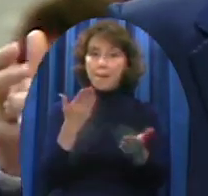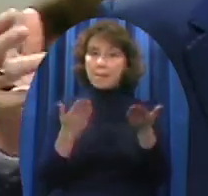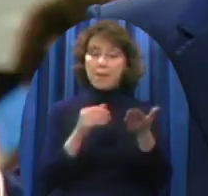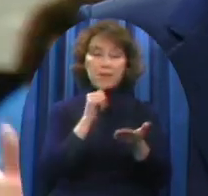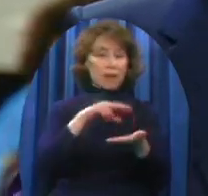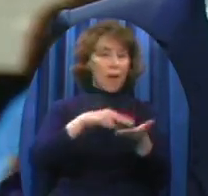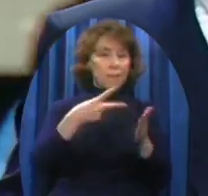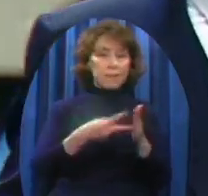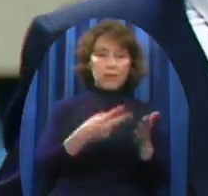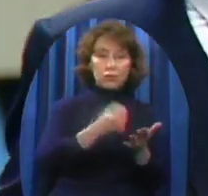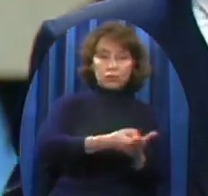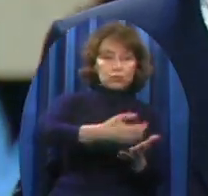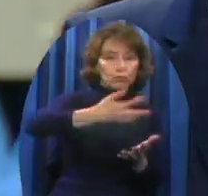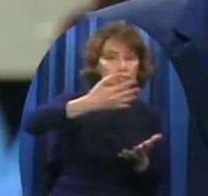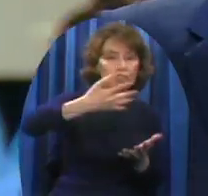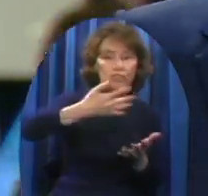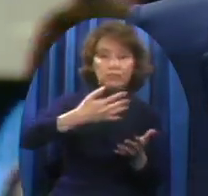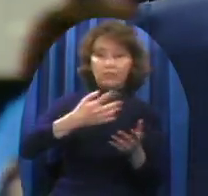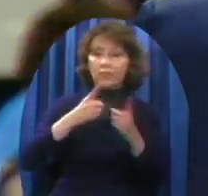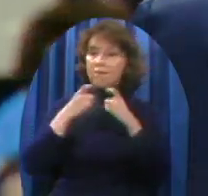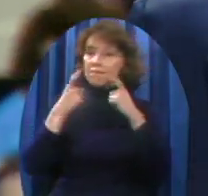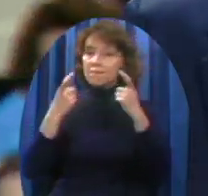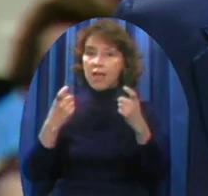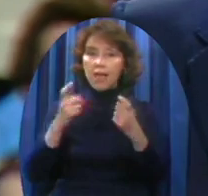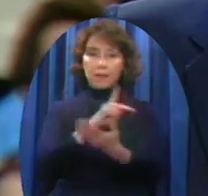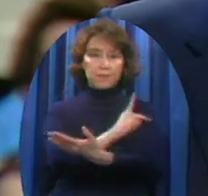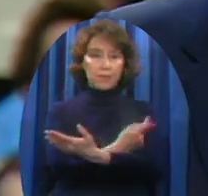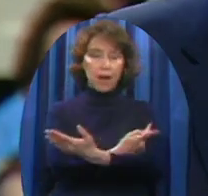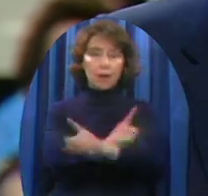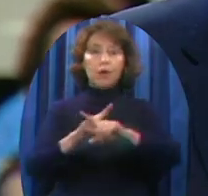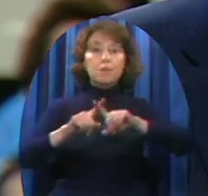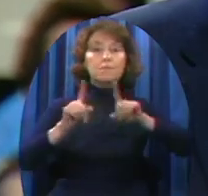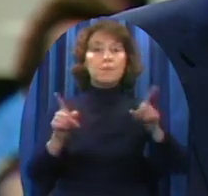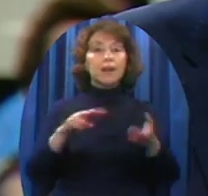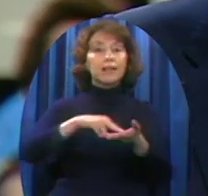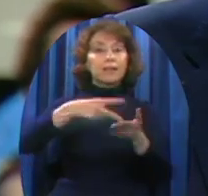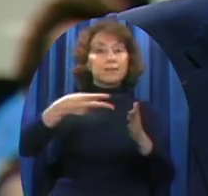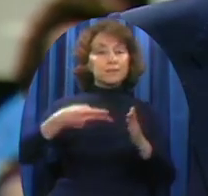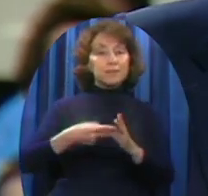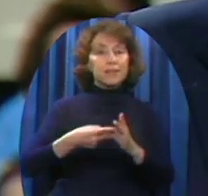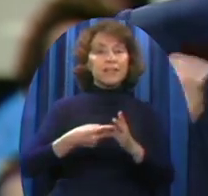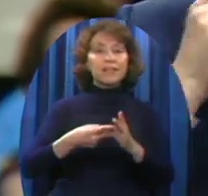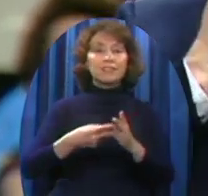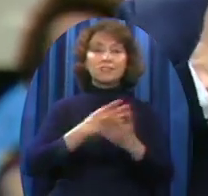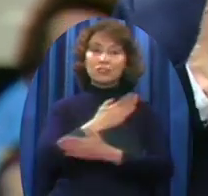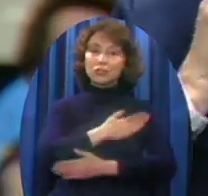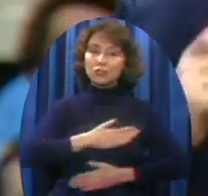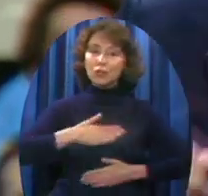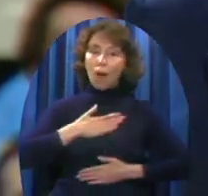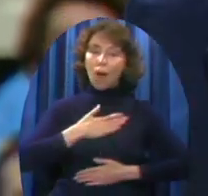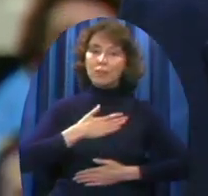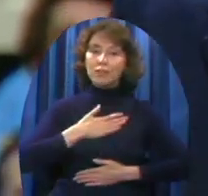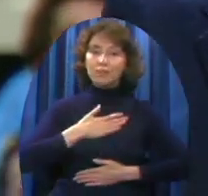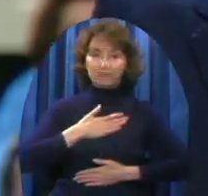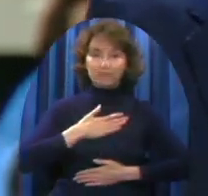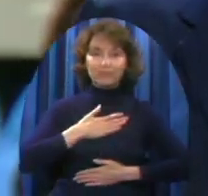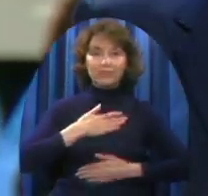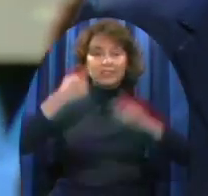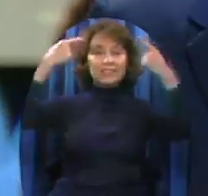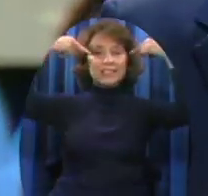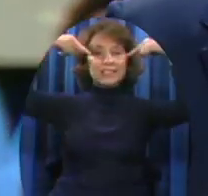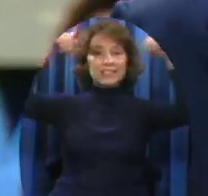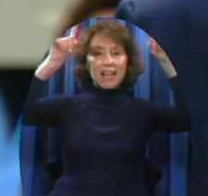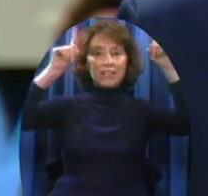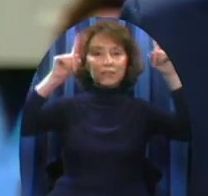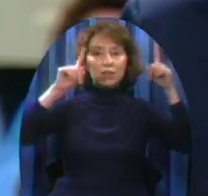prestige, fame, power, but it certainly involves fulfillment and joy and happiness. Success. Getting into the will of God